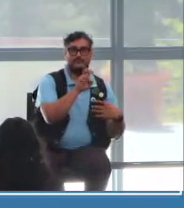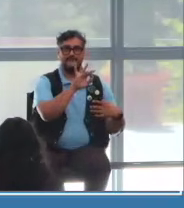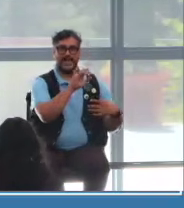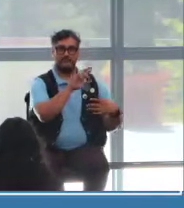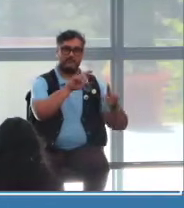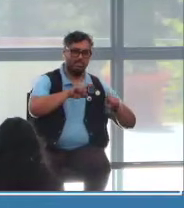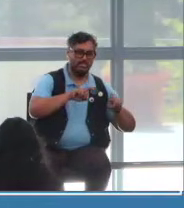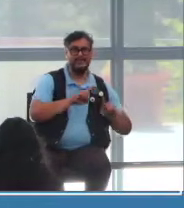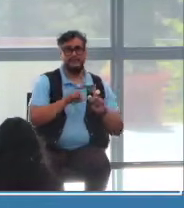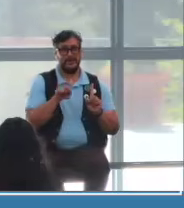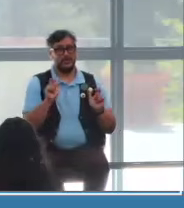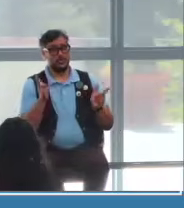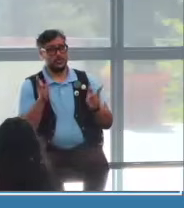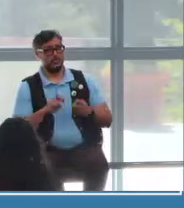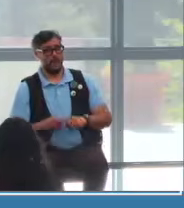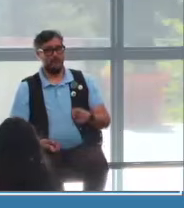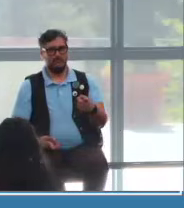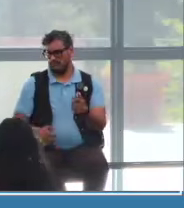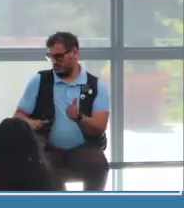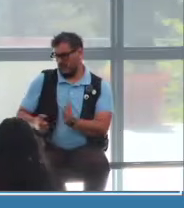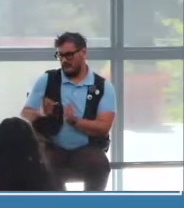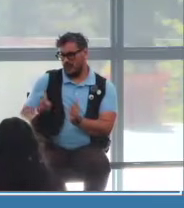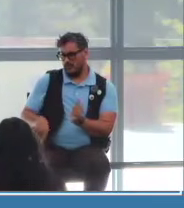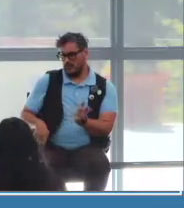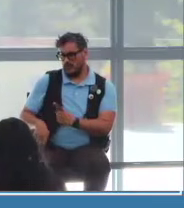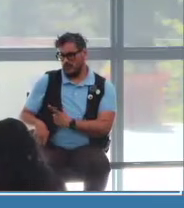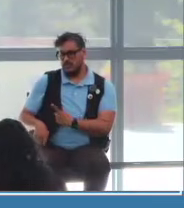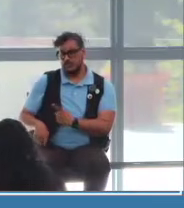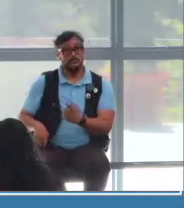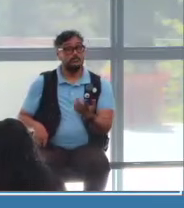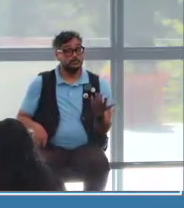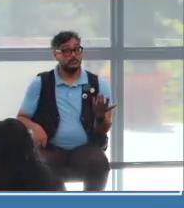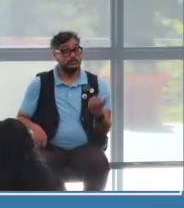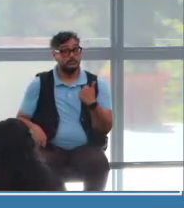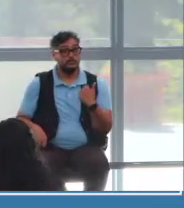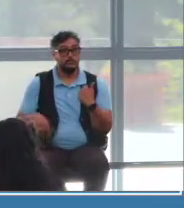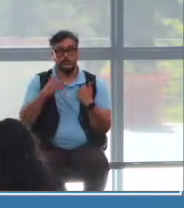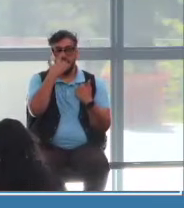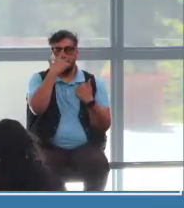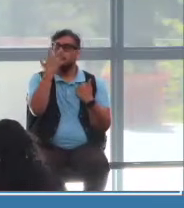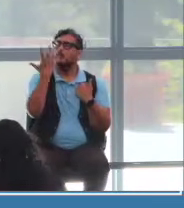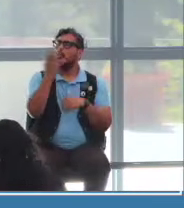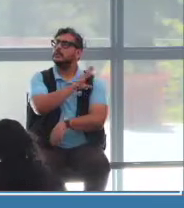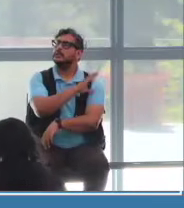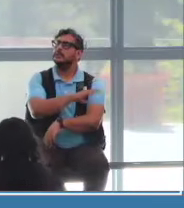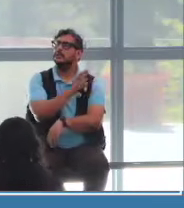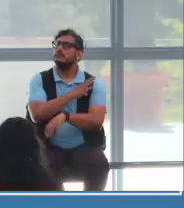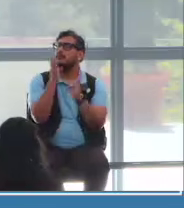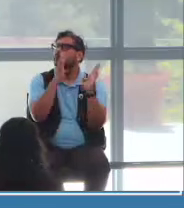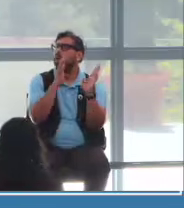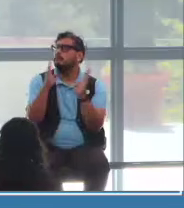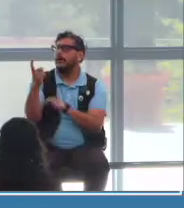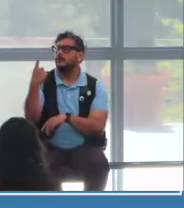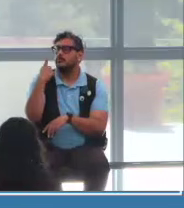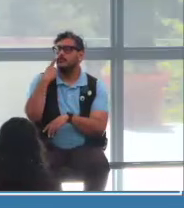problem. And can Okay. I just ask a quick follow-up to that question as well? Yes. What findings or clinical pattern would make you feel treatment